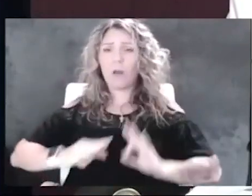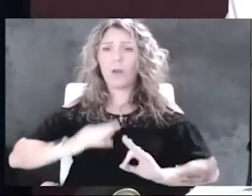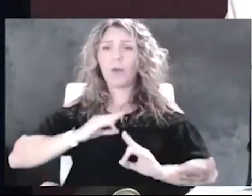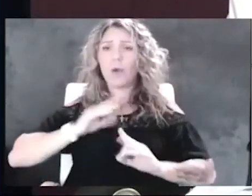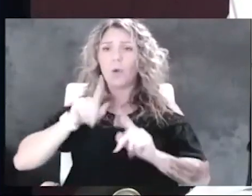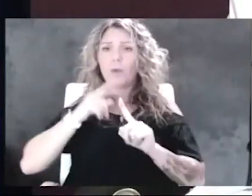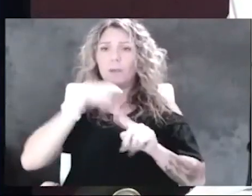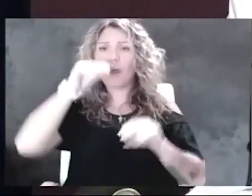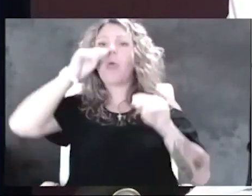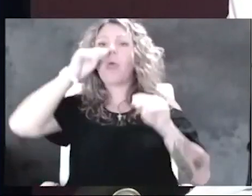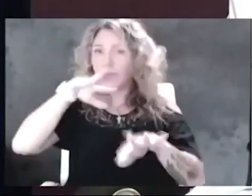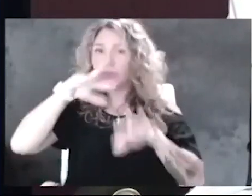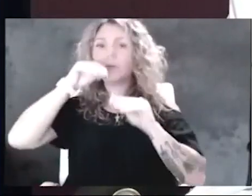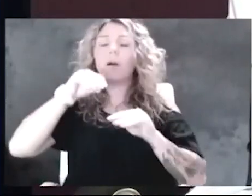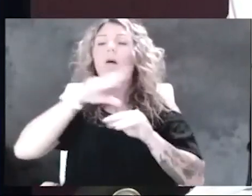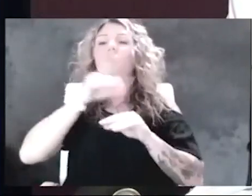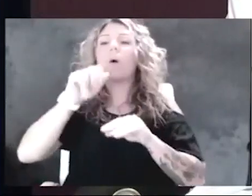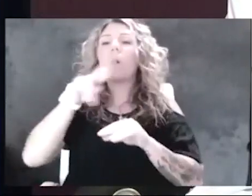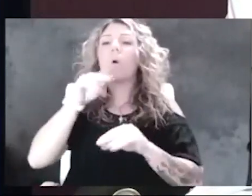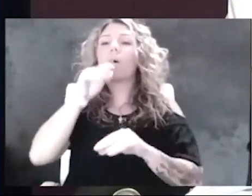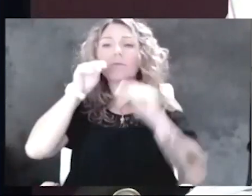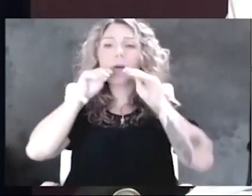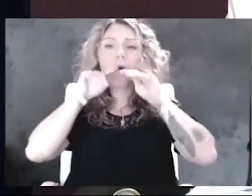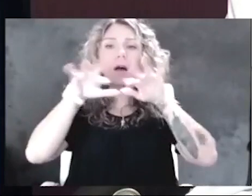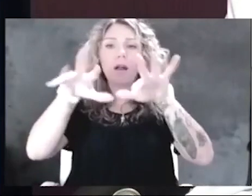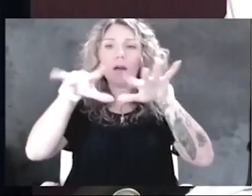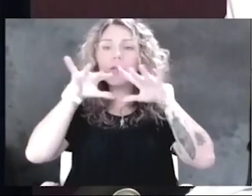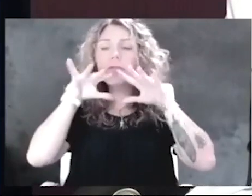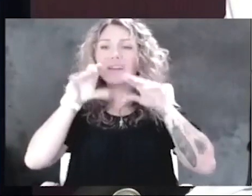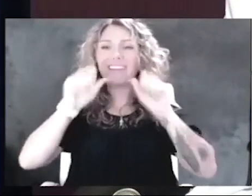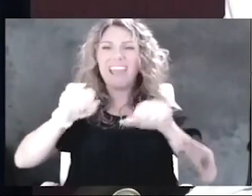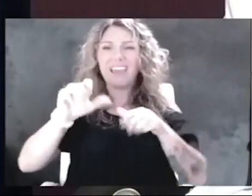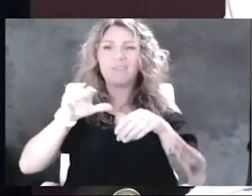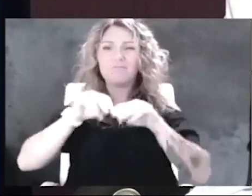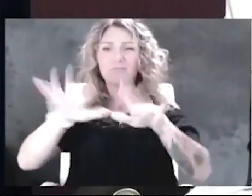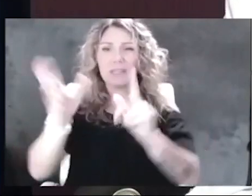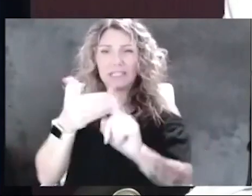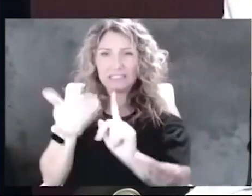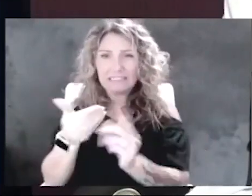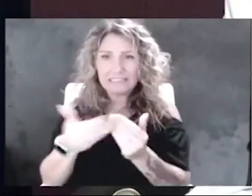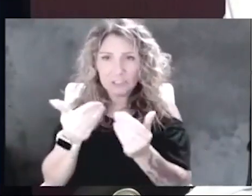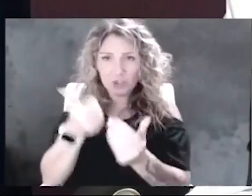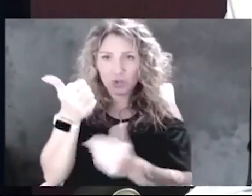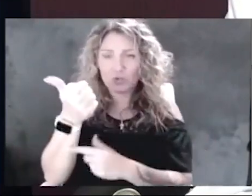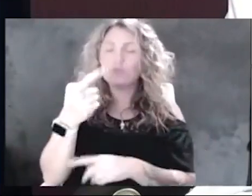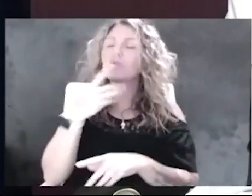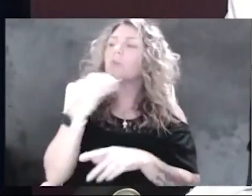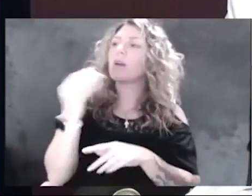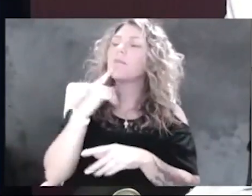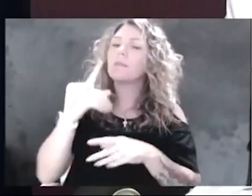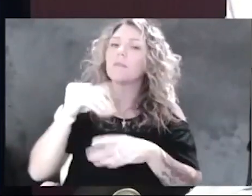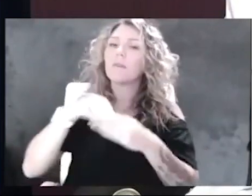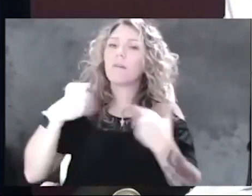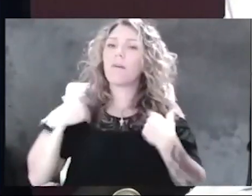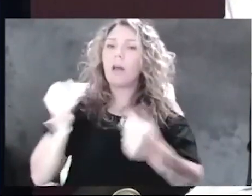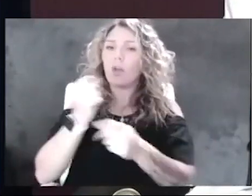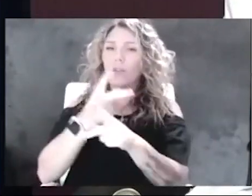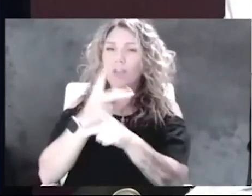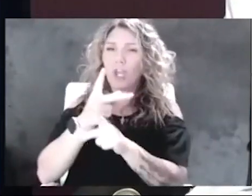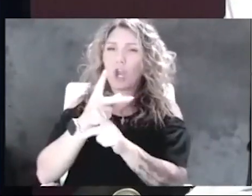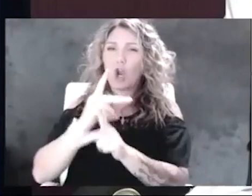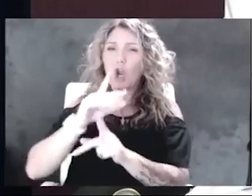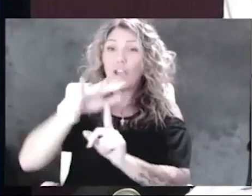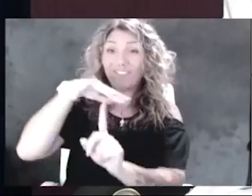with. And so as a result, they're saying, gosh, we should do N95s in healthcare situations where we are taking care of a known